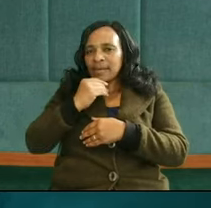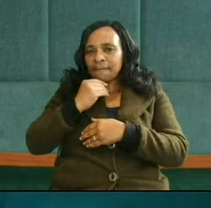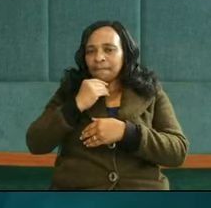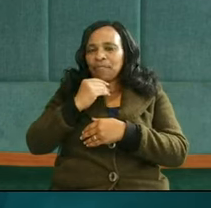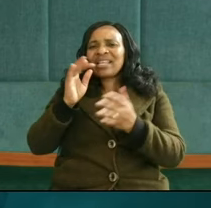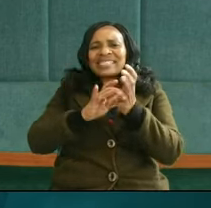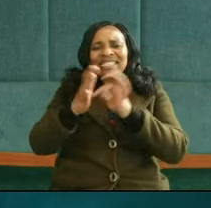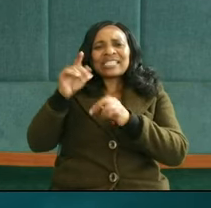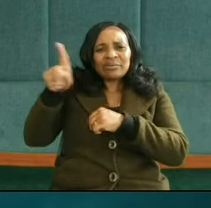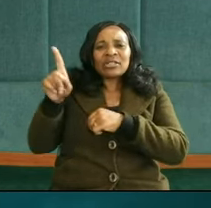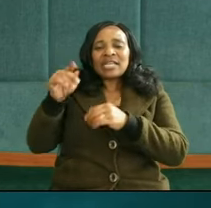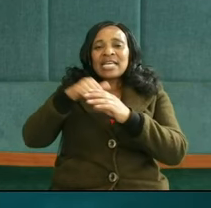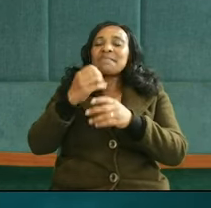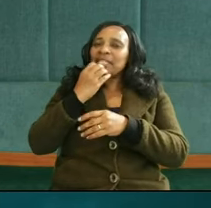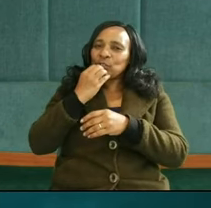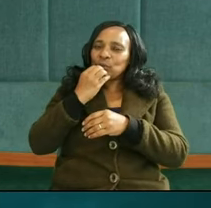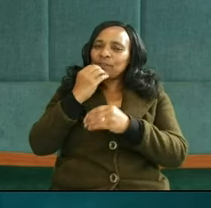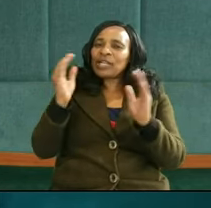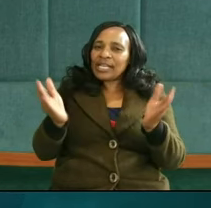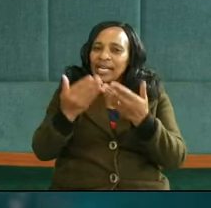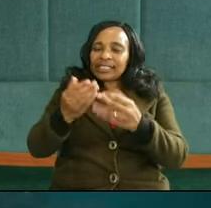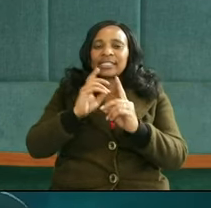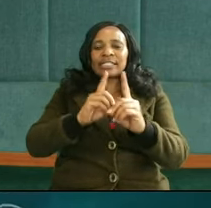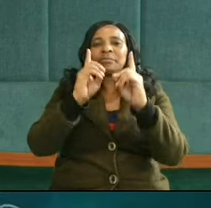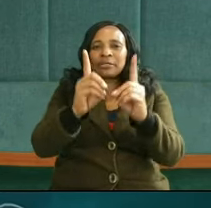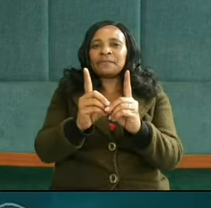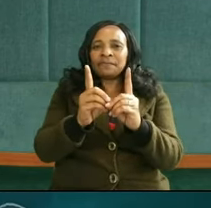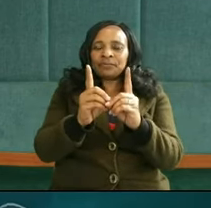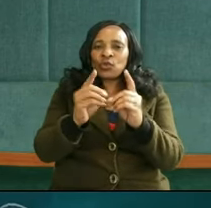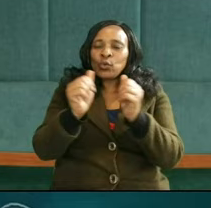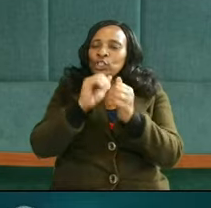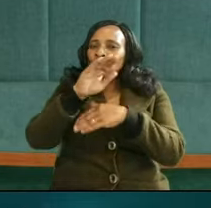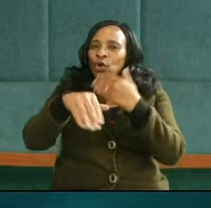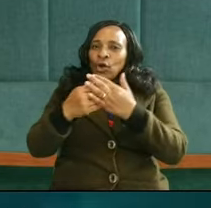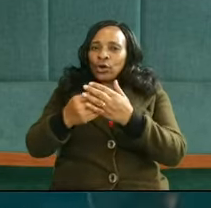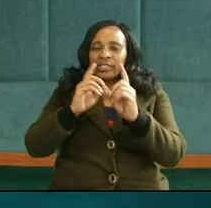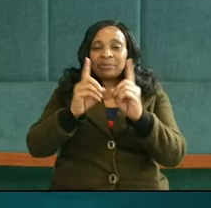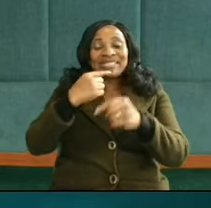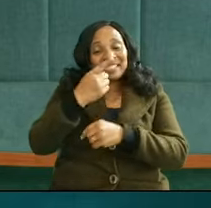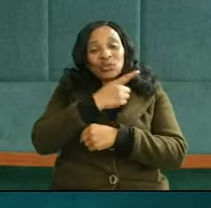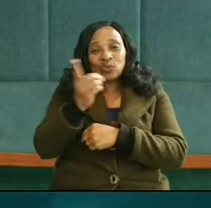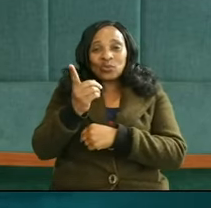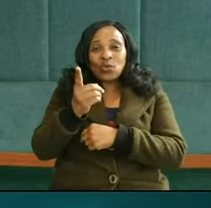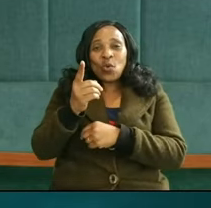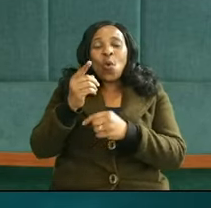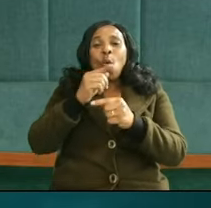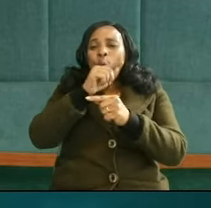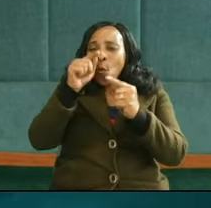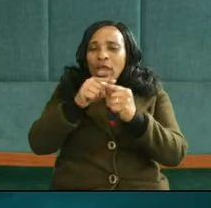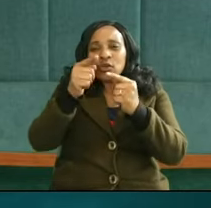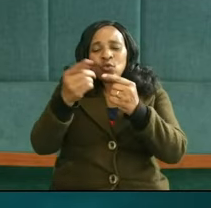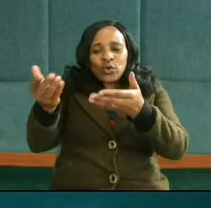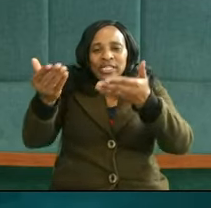Acts, while giving his disciples marching orders and the Great Commission, he tells them, when you receive